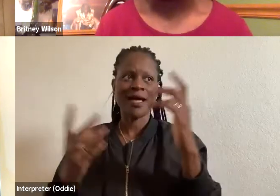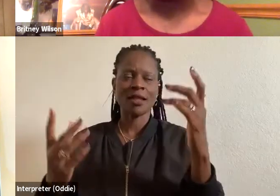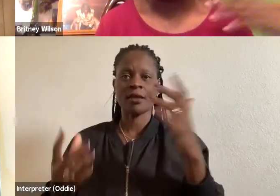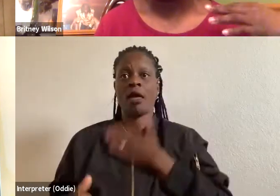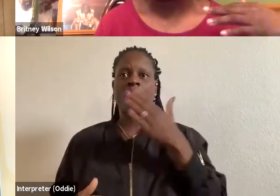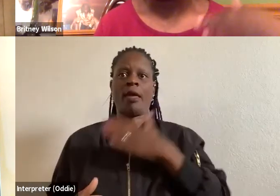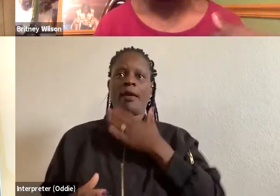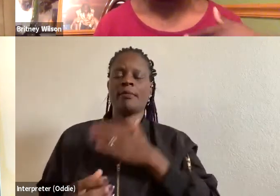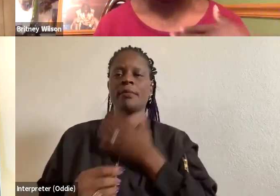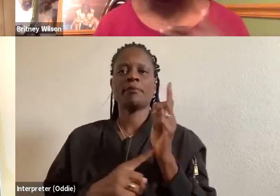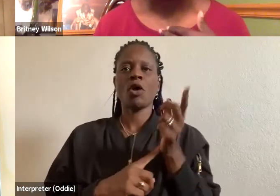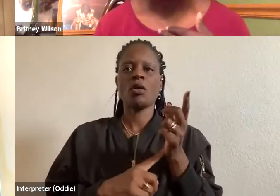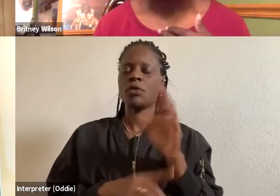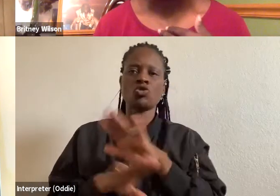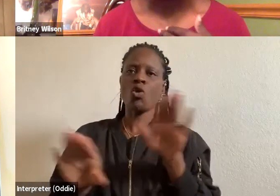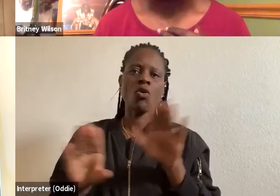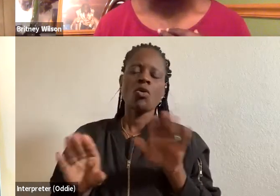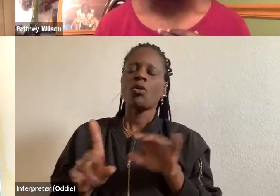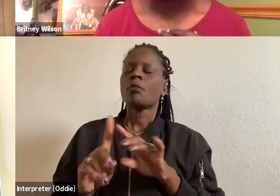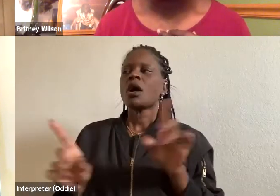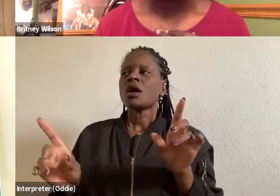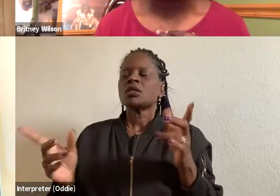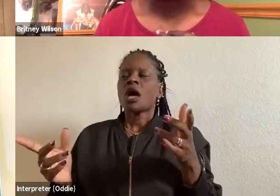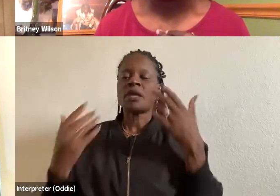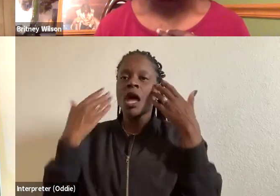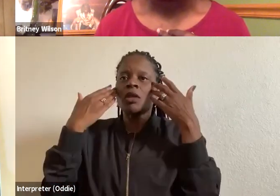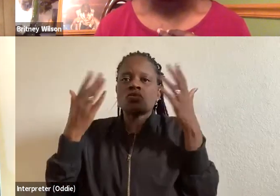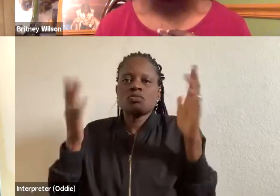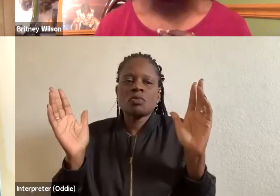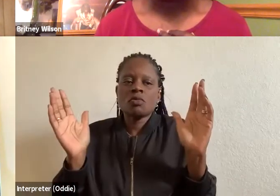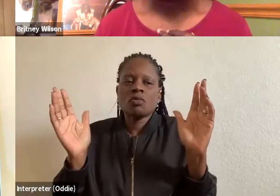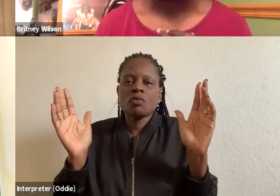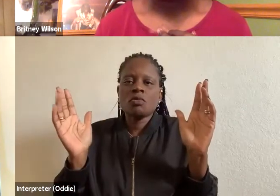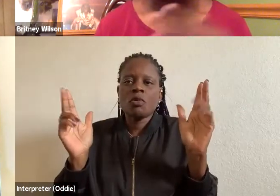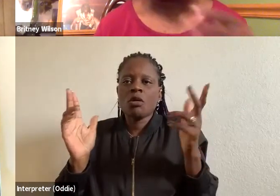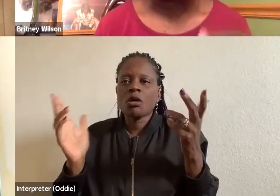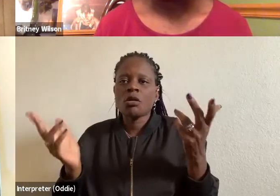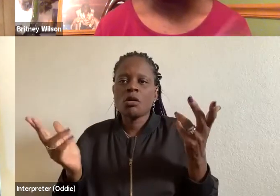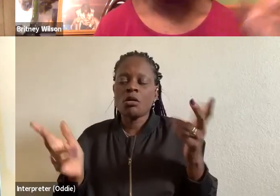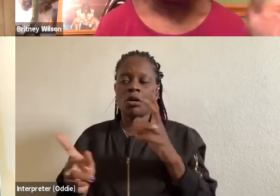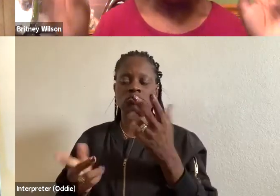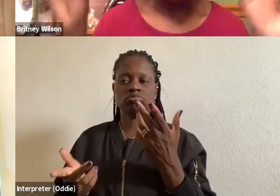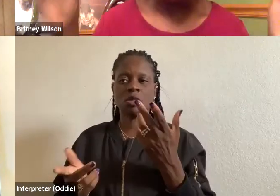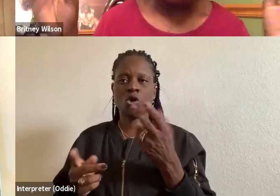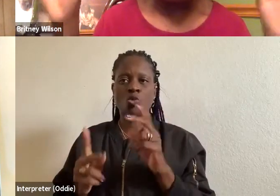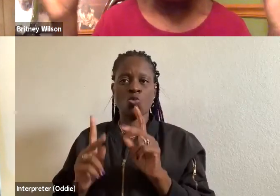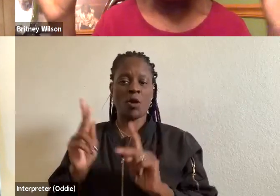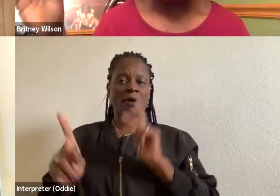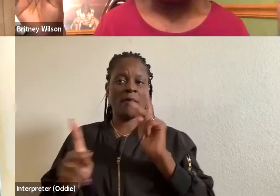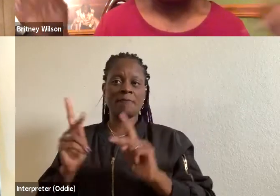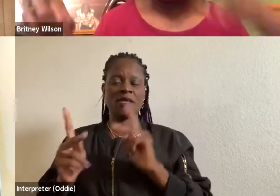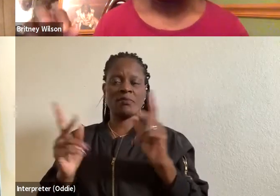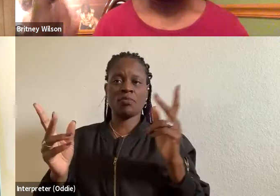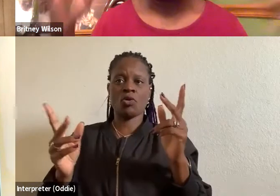And I don't know that people wouldn't necessarily describe me as